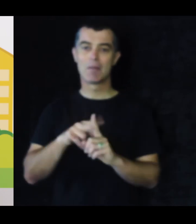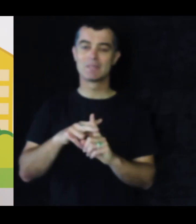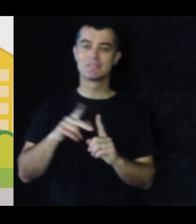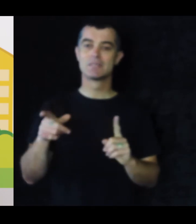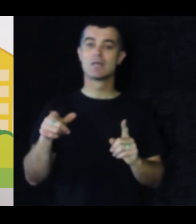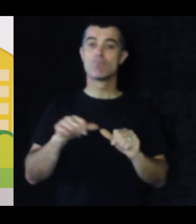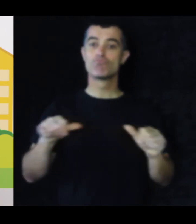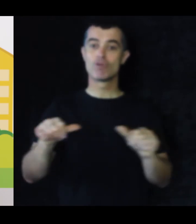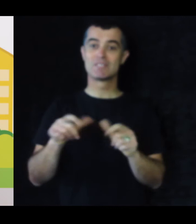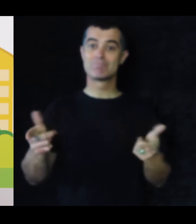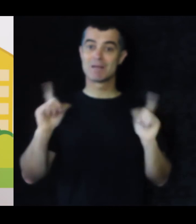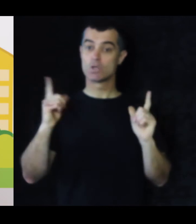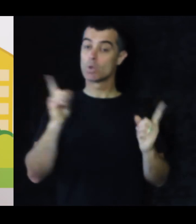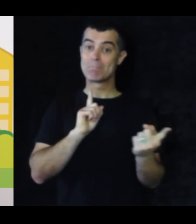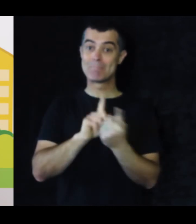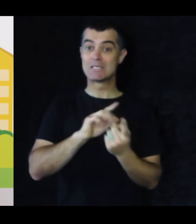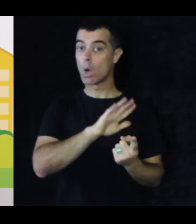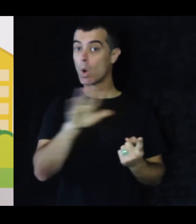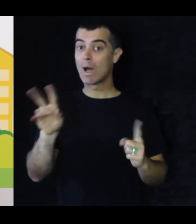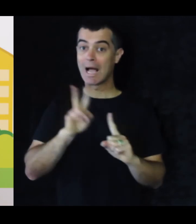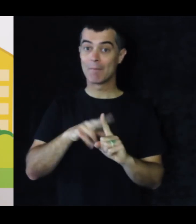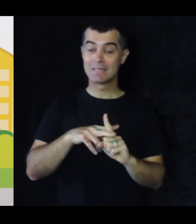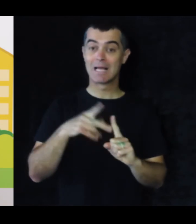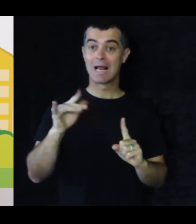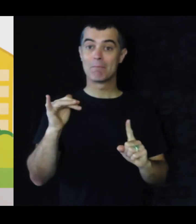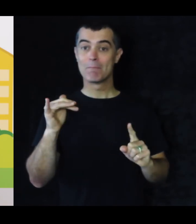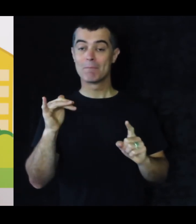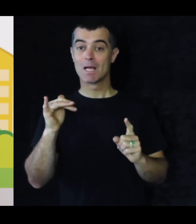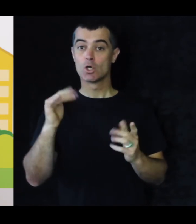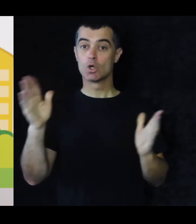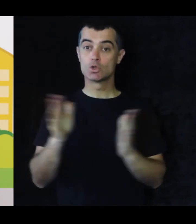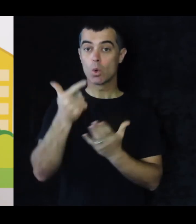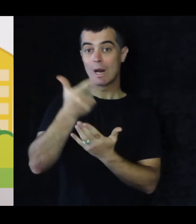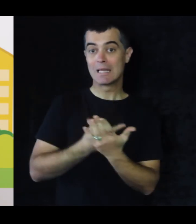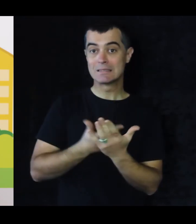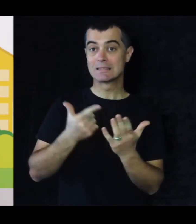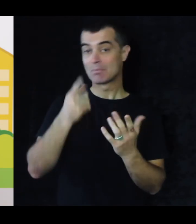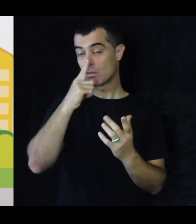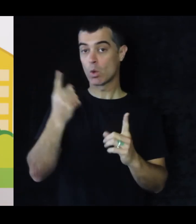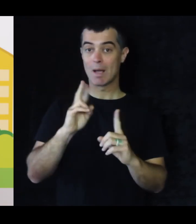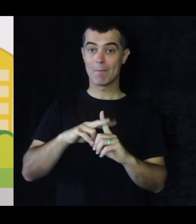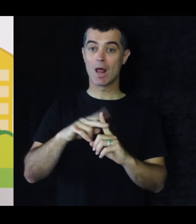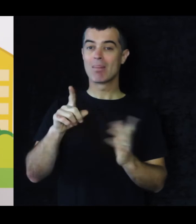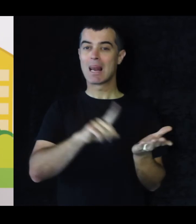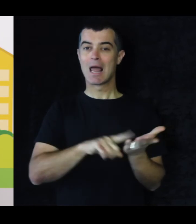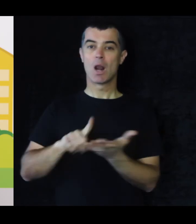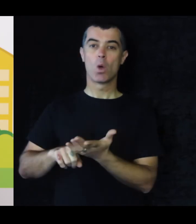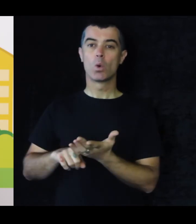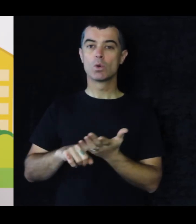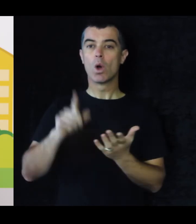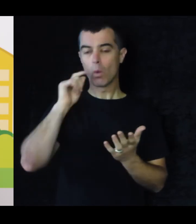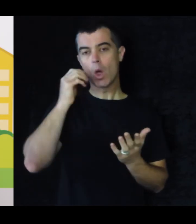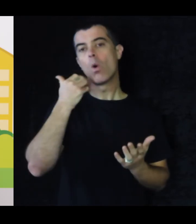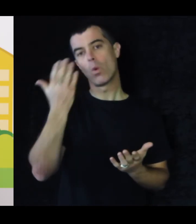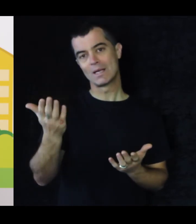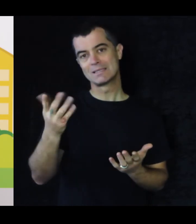might meet all the applicants and may shortlist applicants, but the landlord